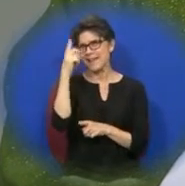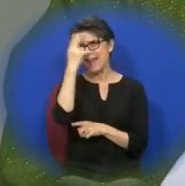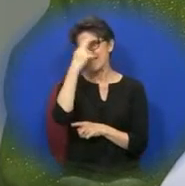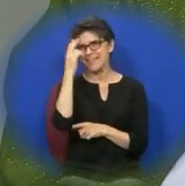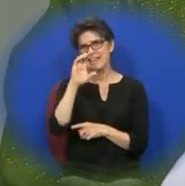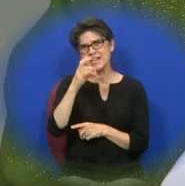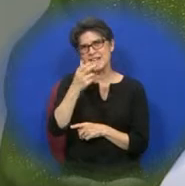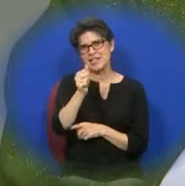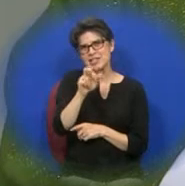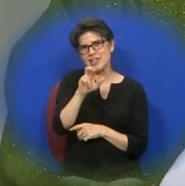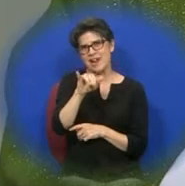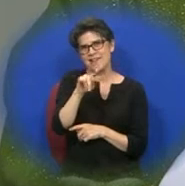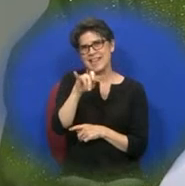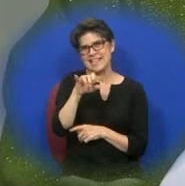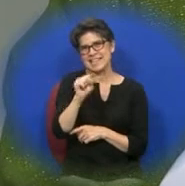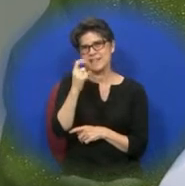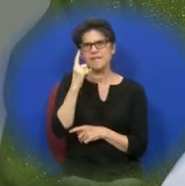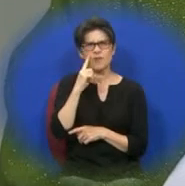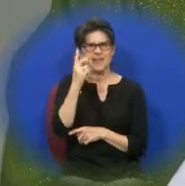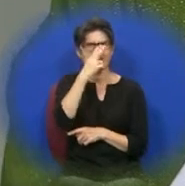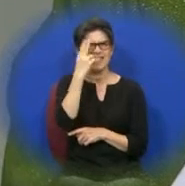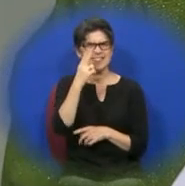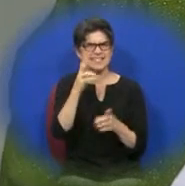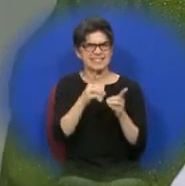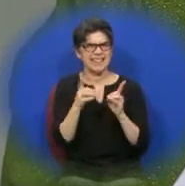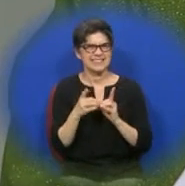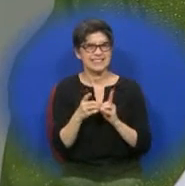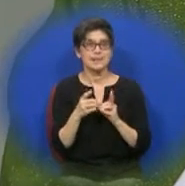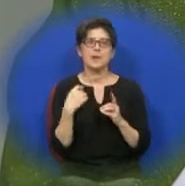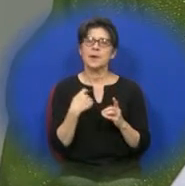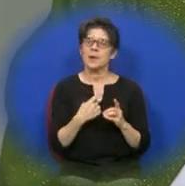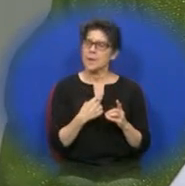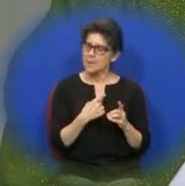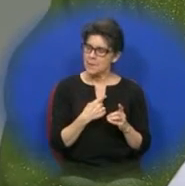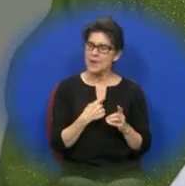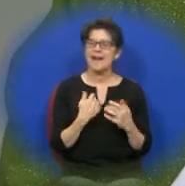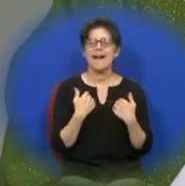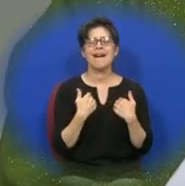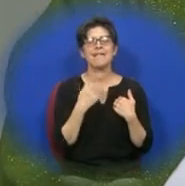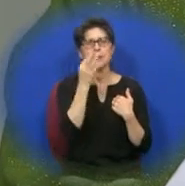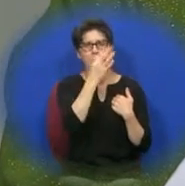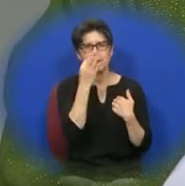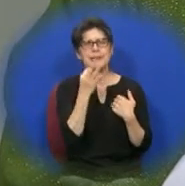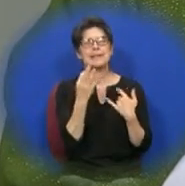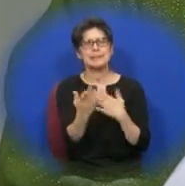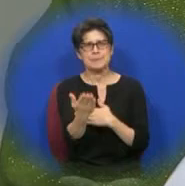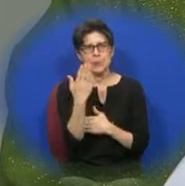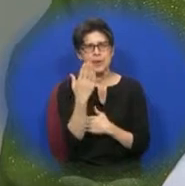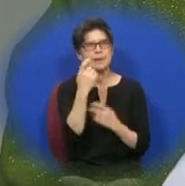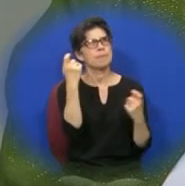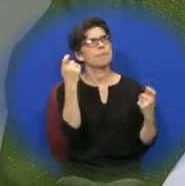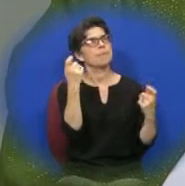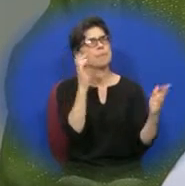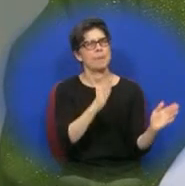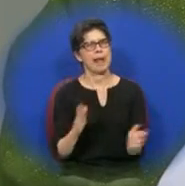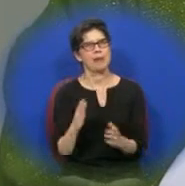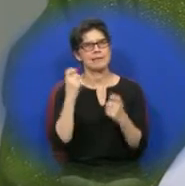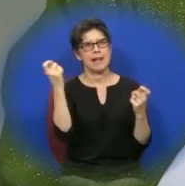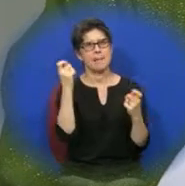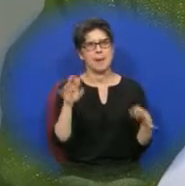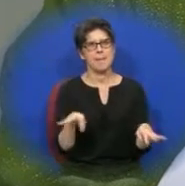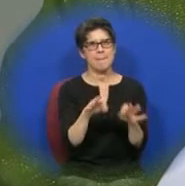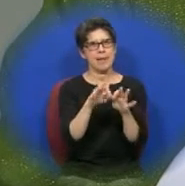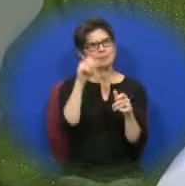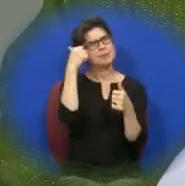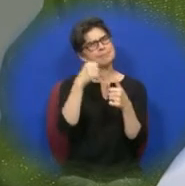our diocese. So what a privilege to gather at Eucharist this morning. And so let us prepare to celebrate our Mass as we call